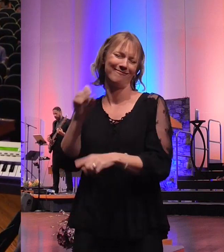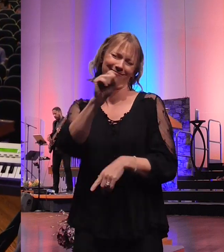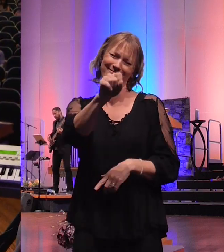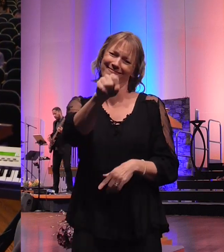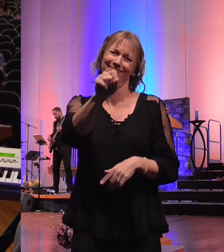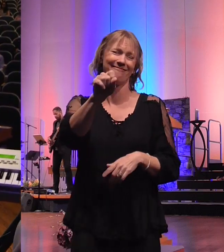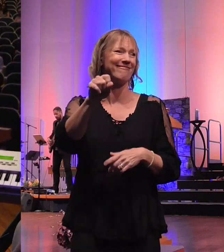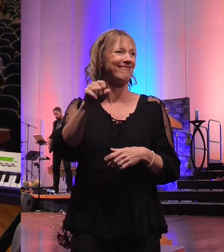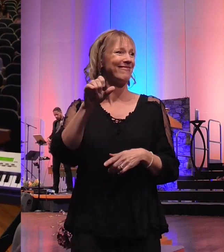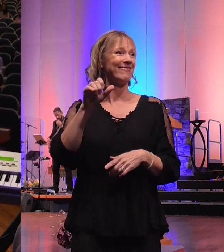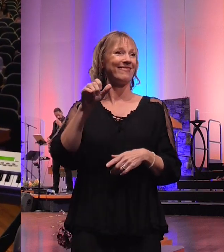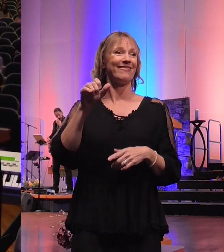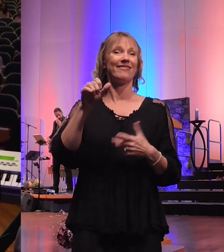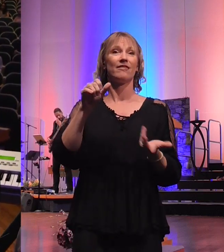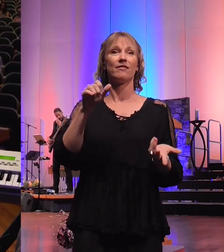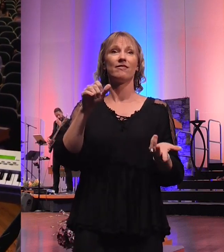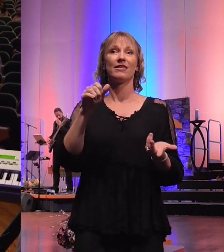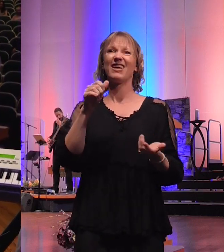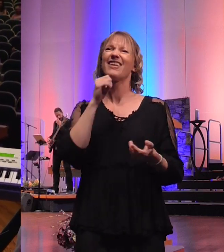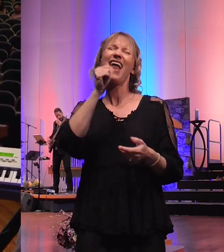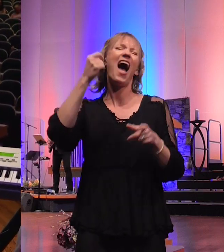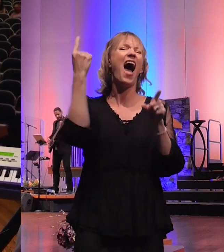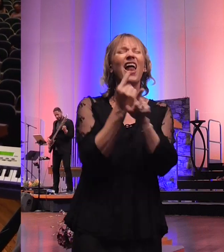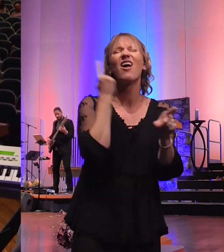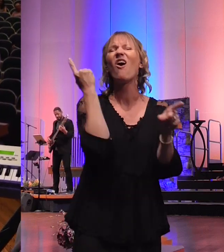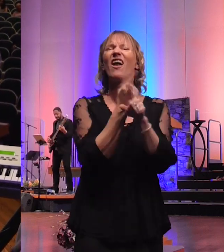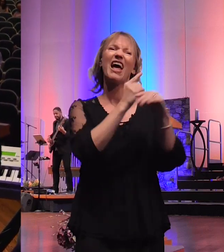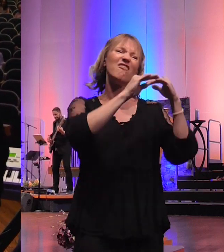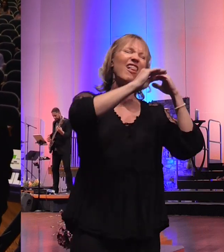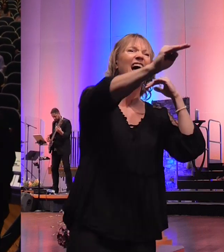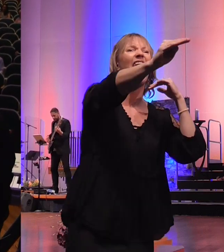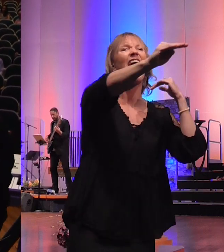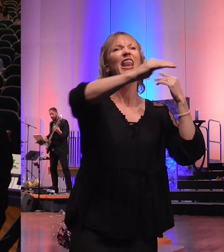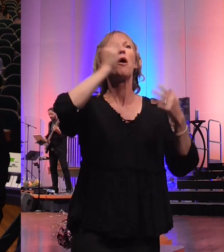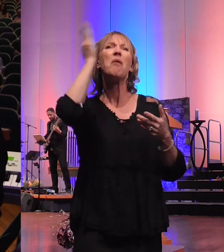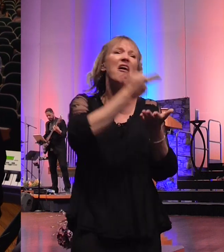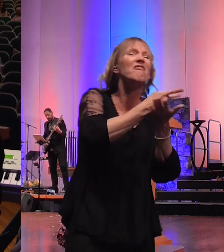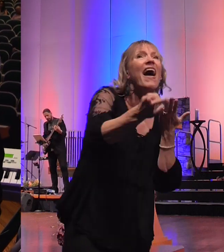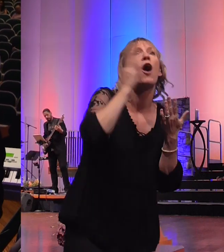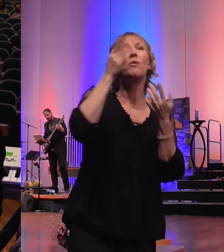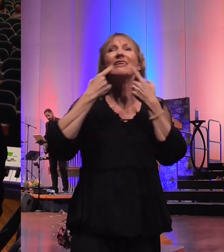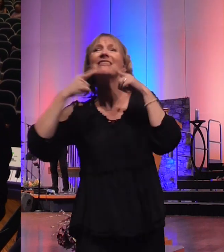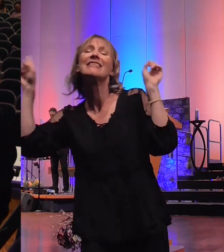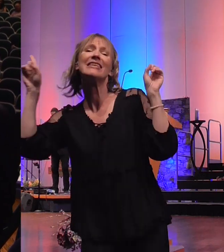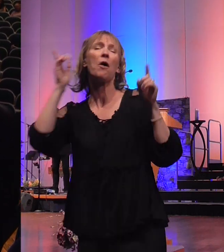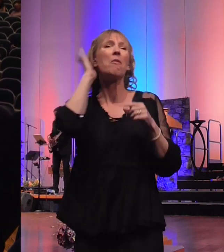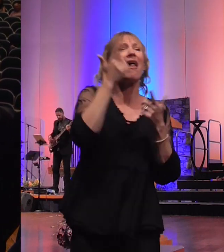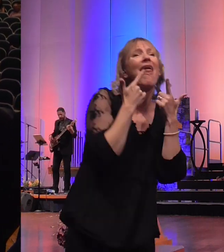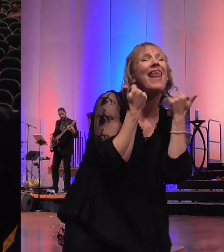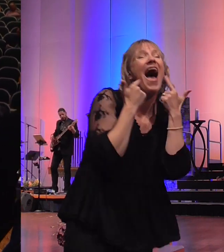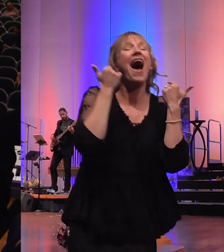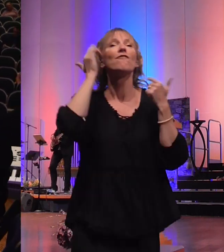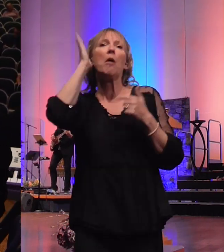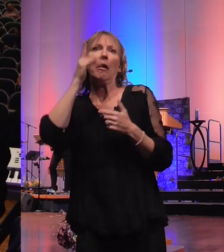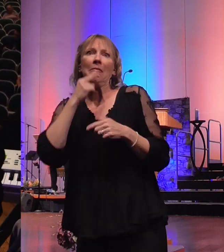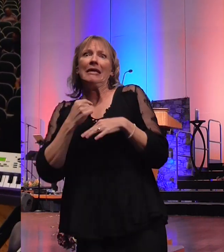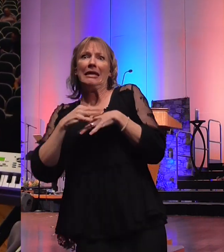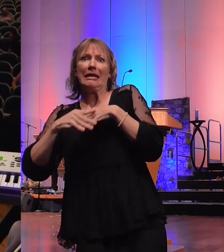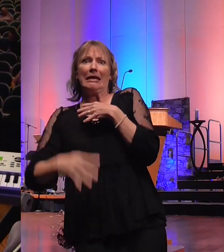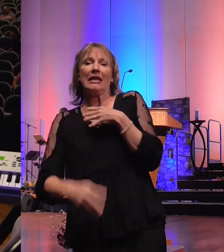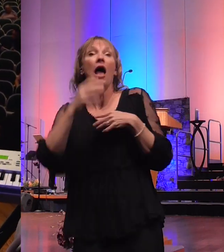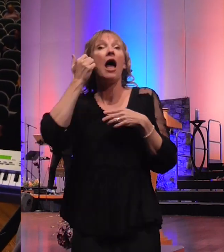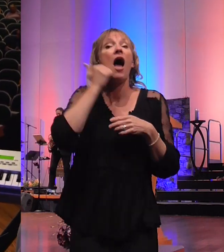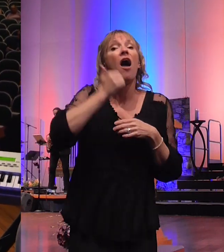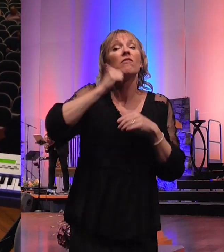one, not some boring, ordinary, flat one. I will fail and I'll succeed. I'll laugh and I will bleed. Every day's